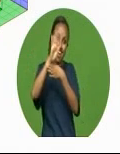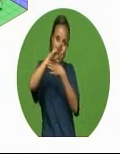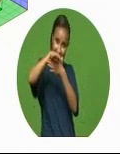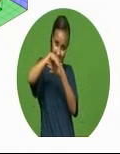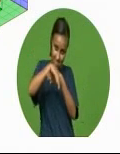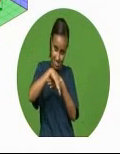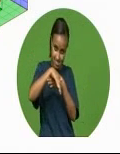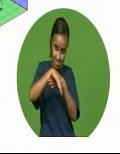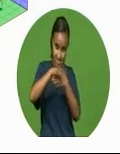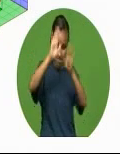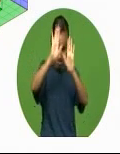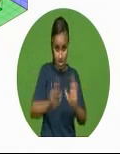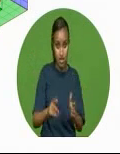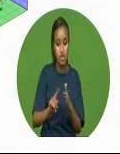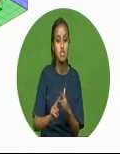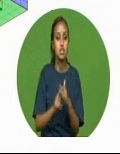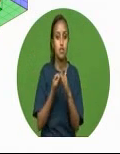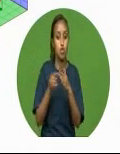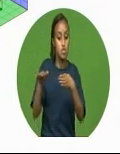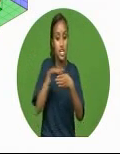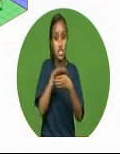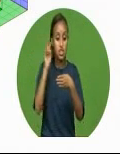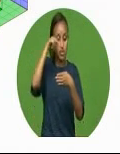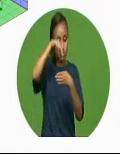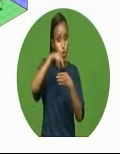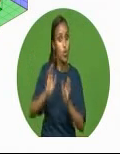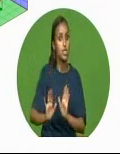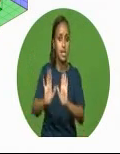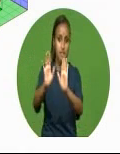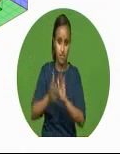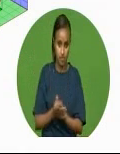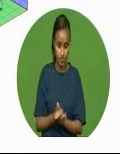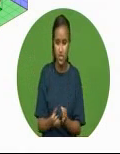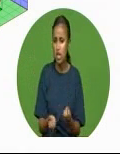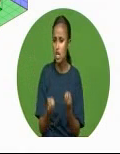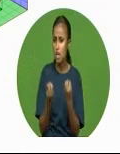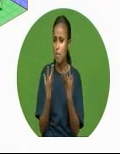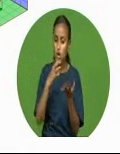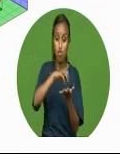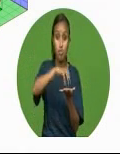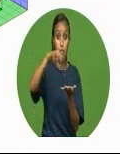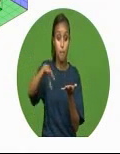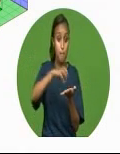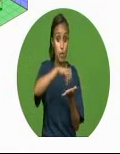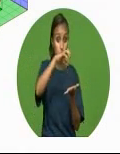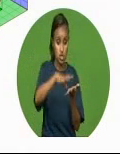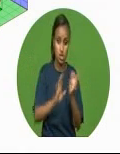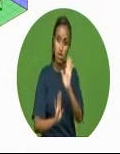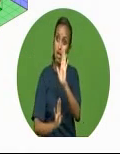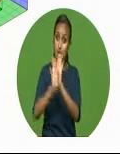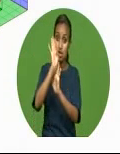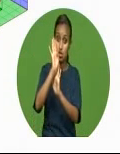the inclined plane, starting from the edge view itself. The number of